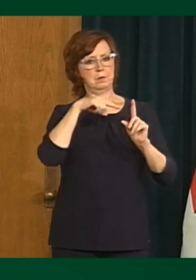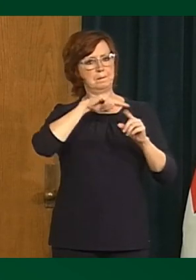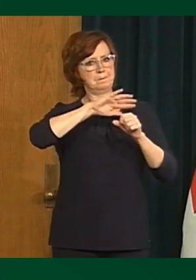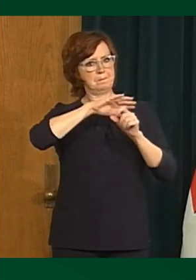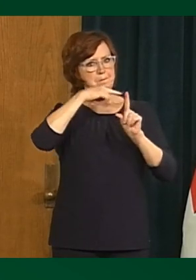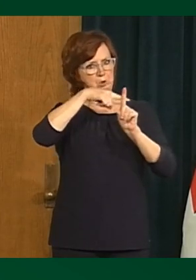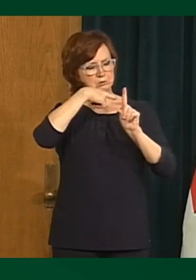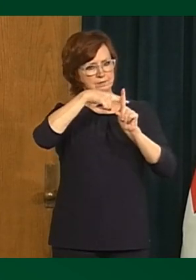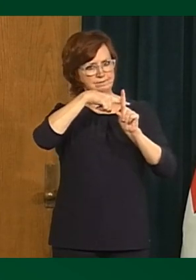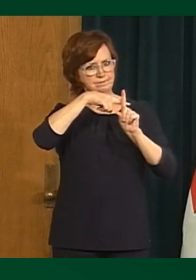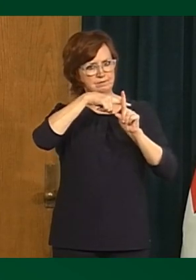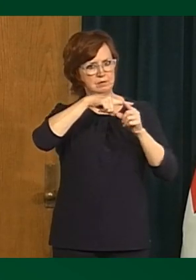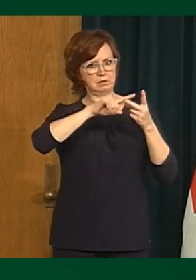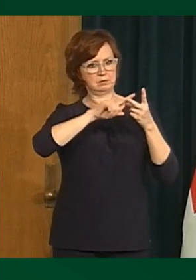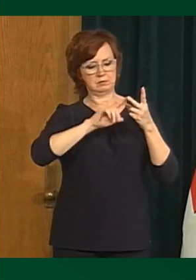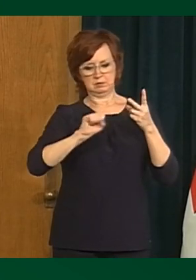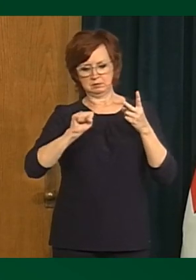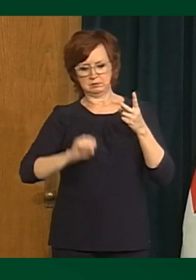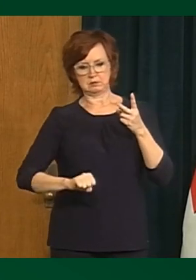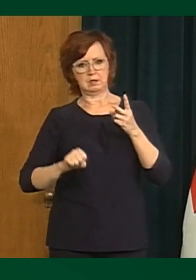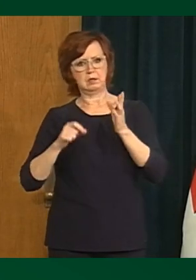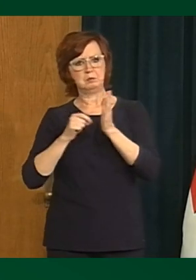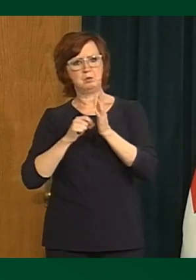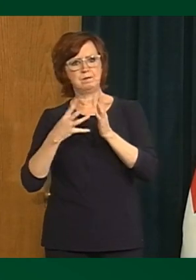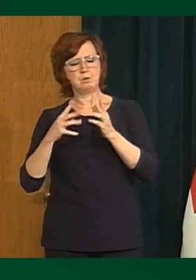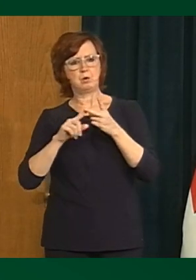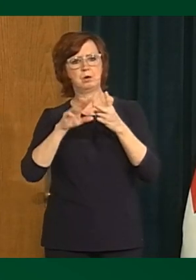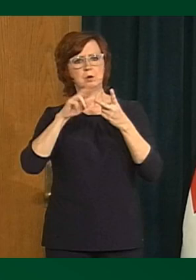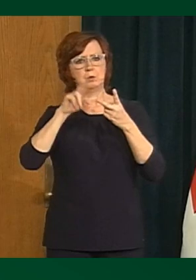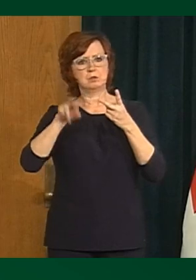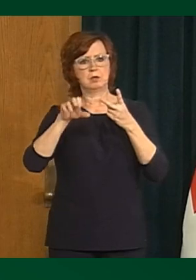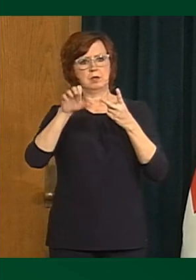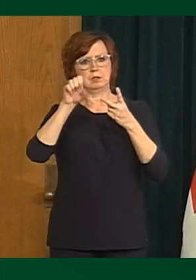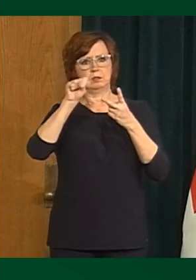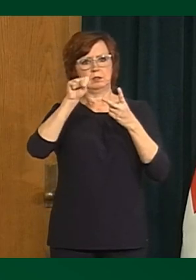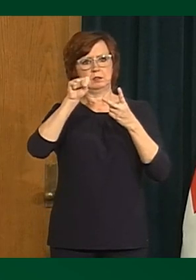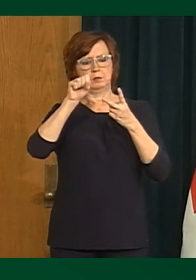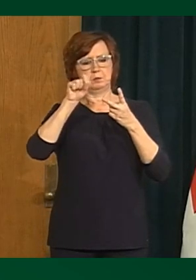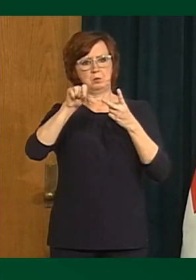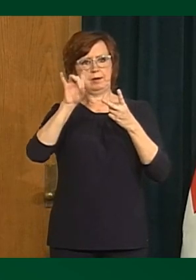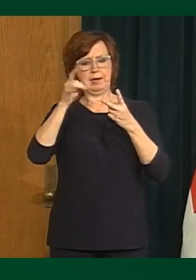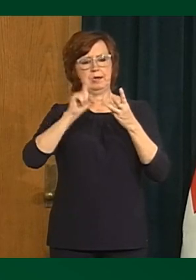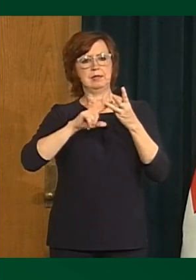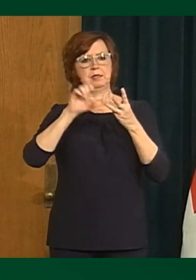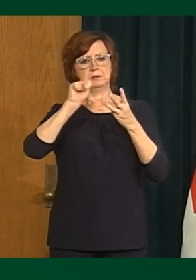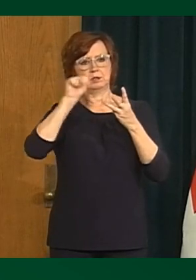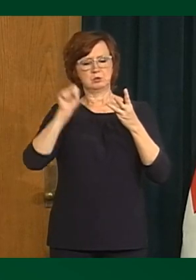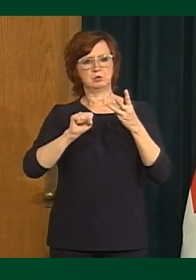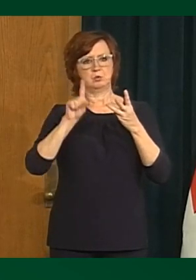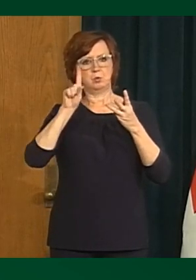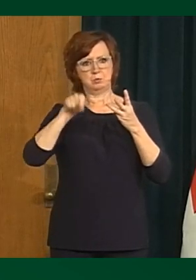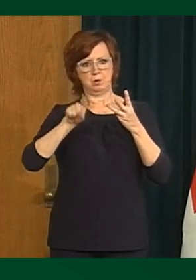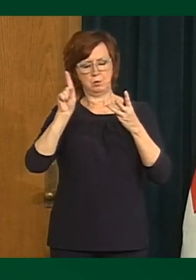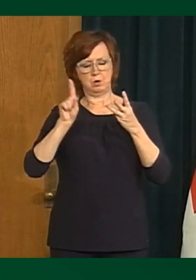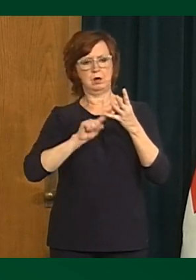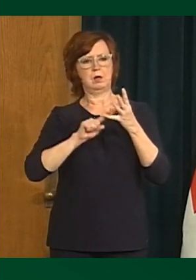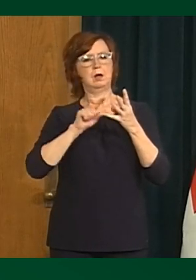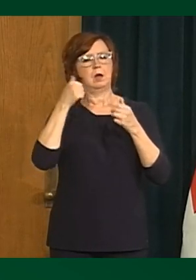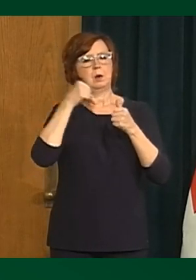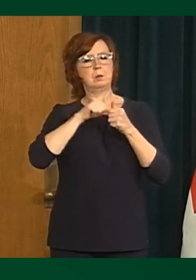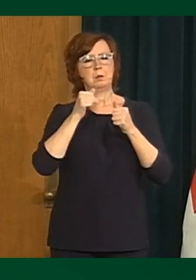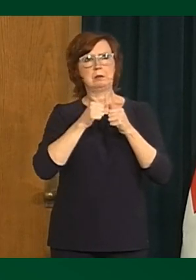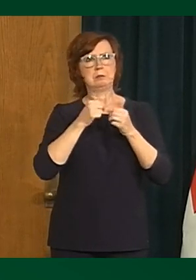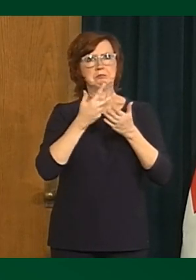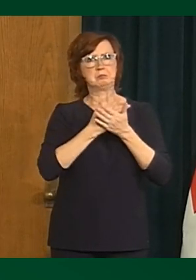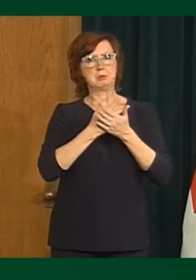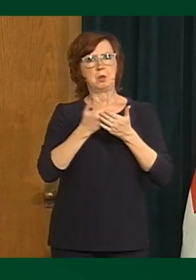0.4, south rural 0.4, Regina 0.8, Saskatoon 1.1. In Saskatoon and Regina, when, as we mentioned a few